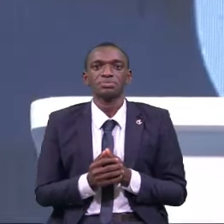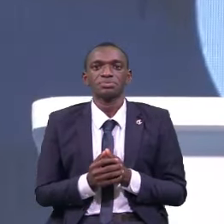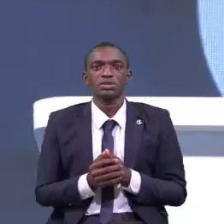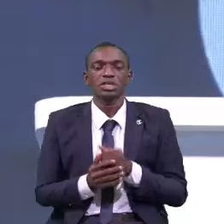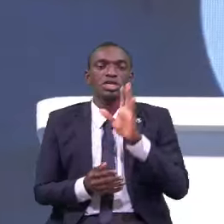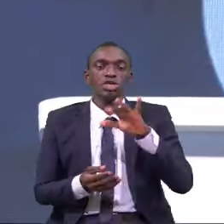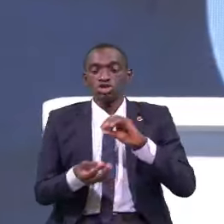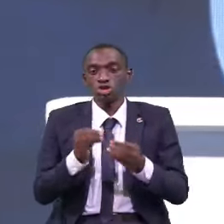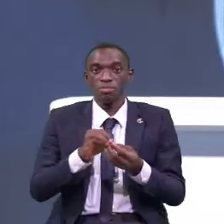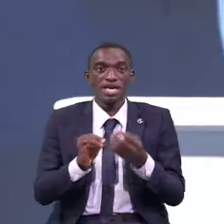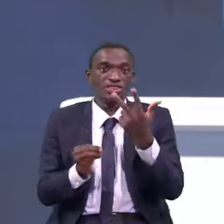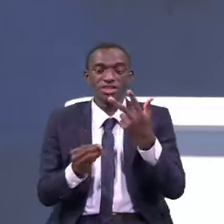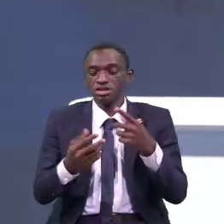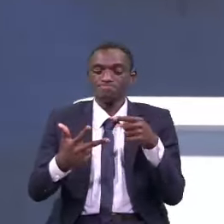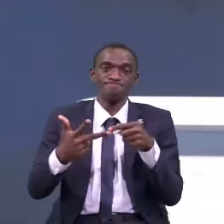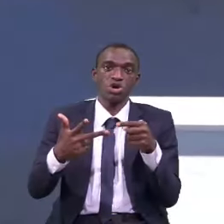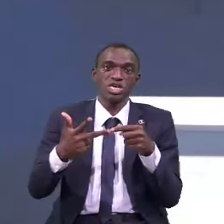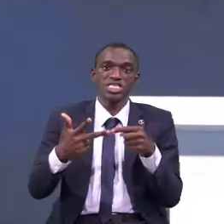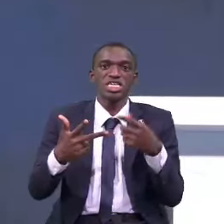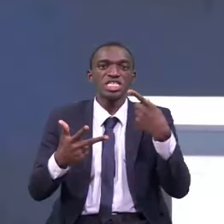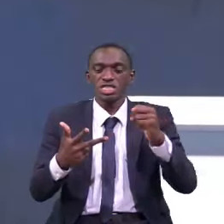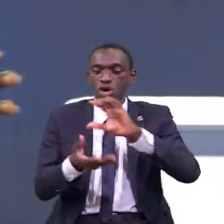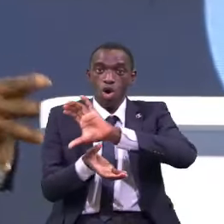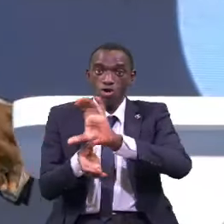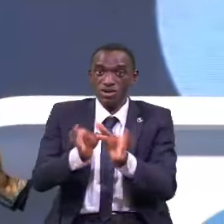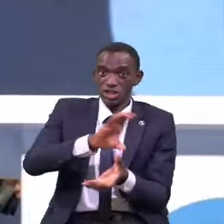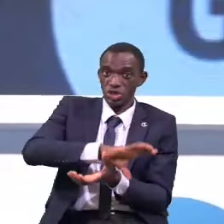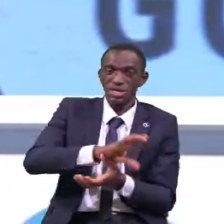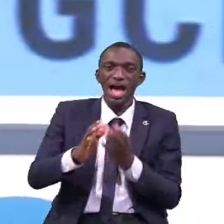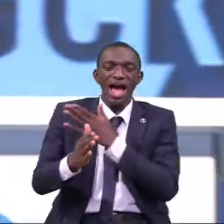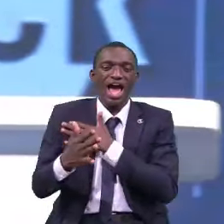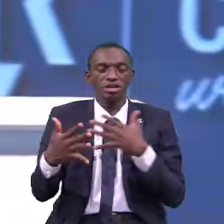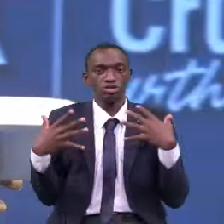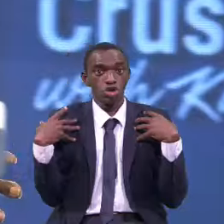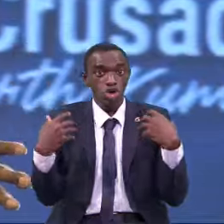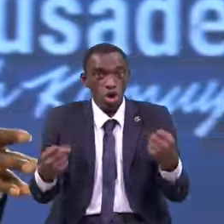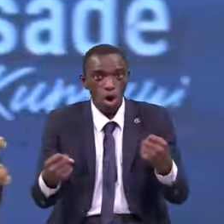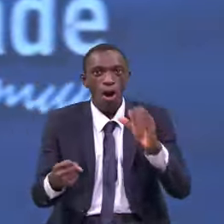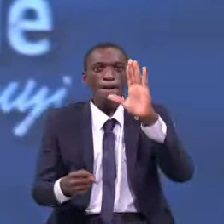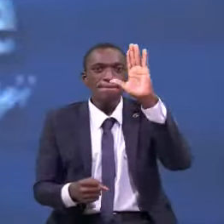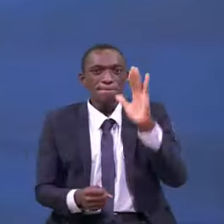Number three is the compassion and the cure by the impartial Lord.